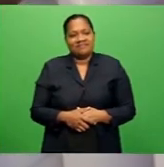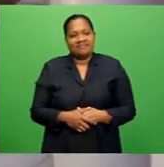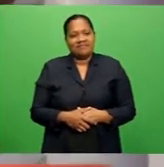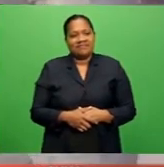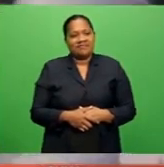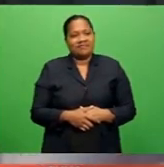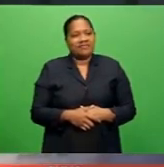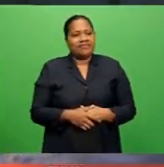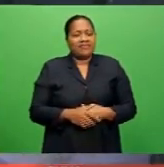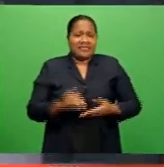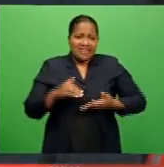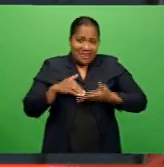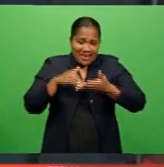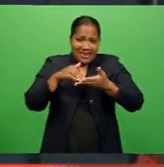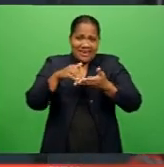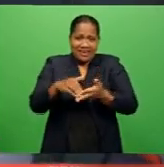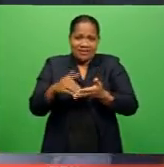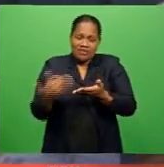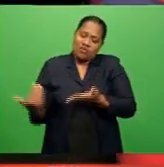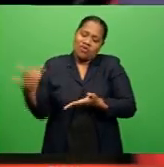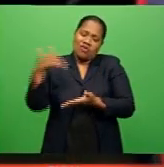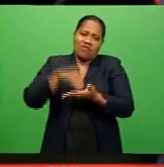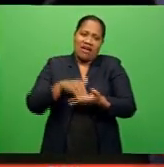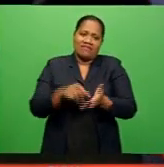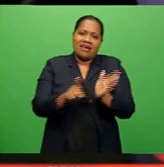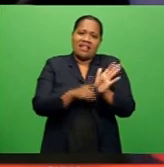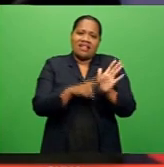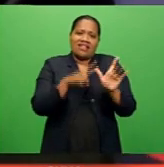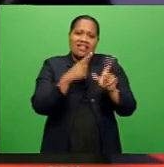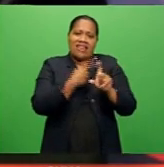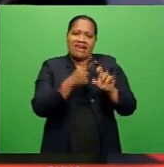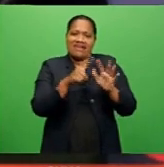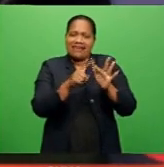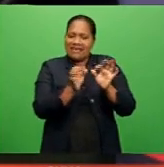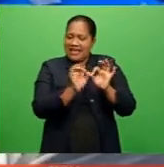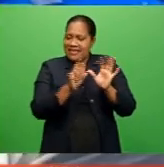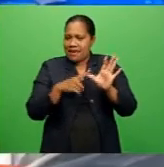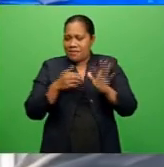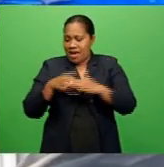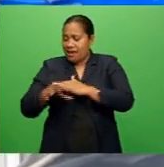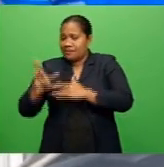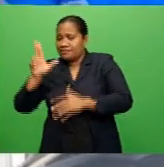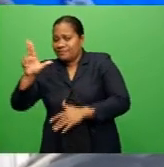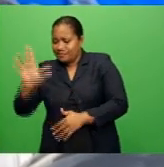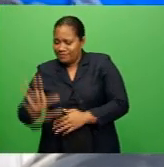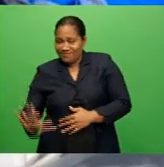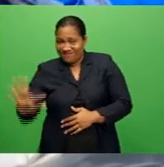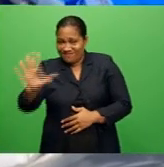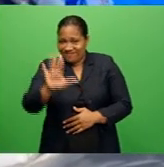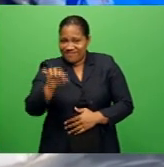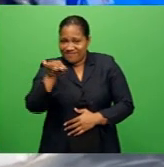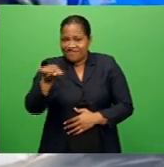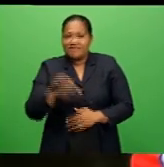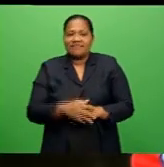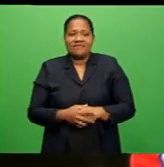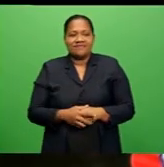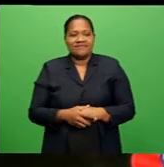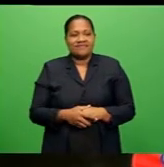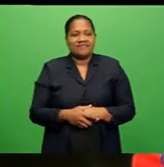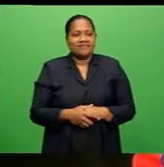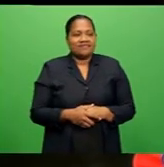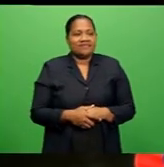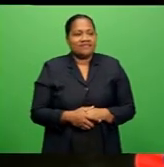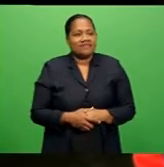Help finally arrived on Lakemba in the Lao Group this weekend, bringing affected villagers a sense of security and hope.